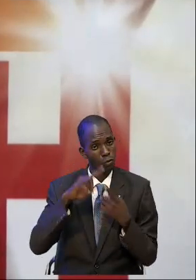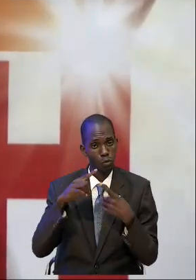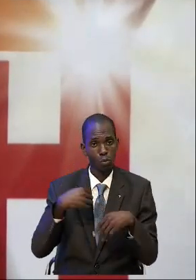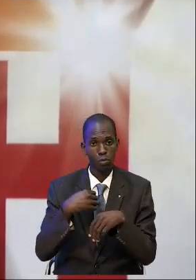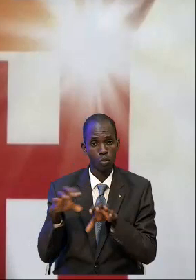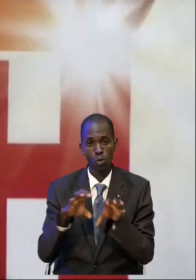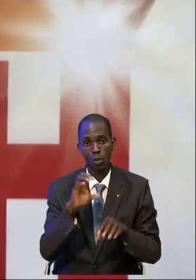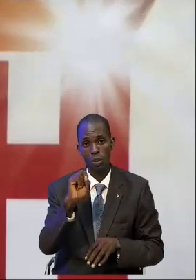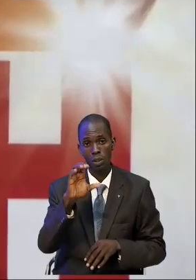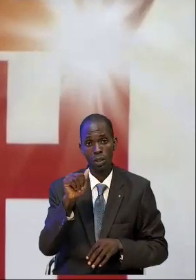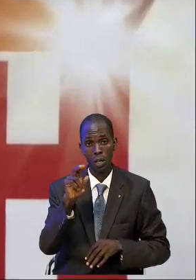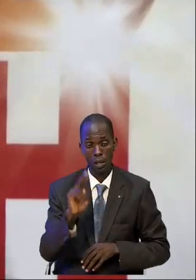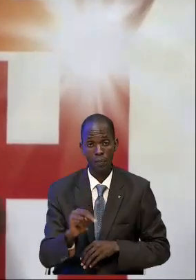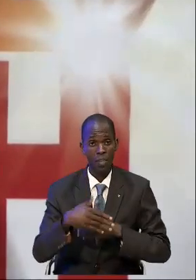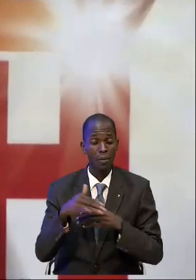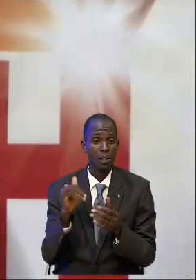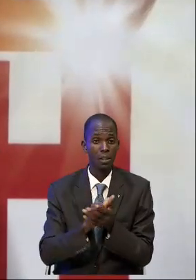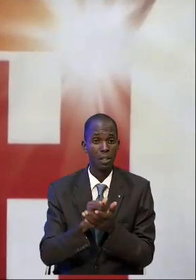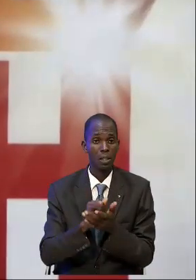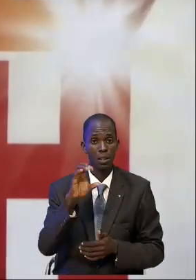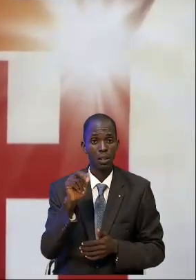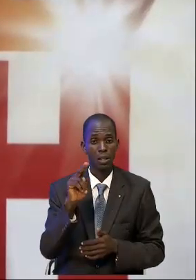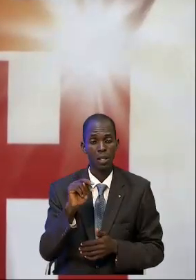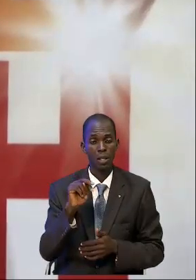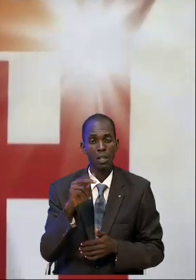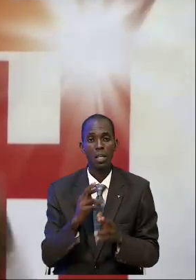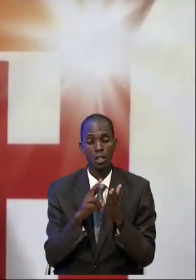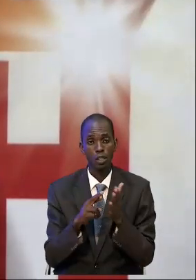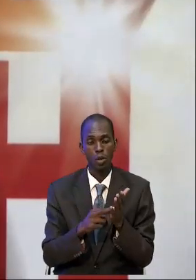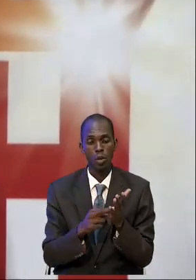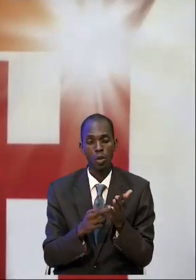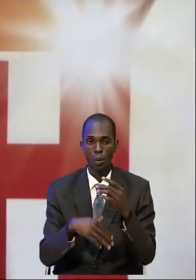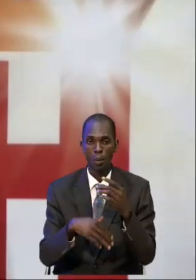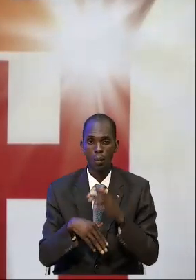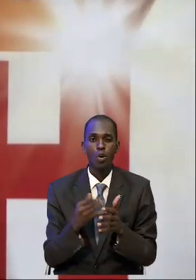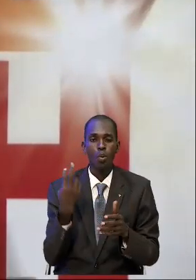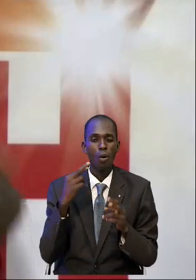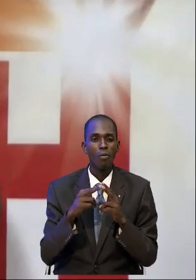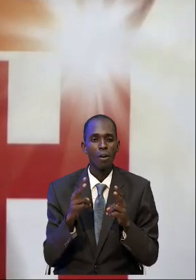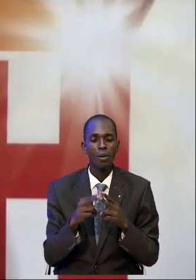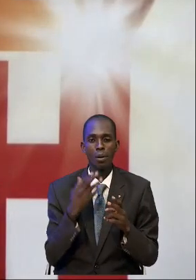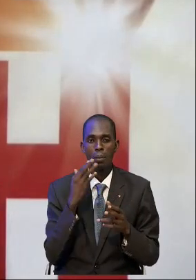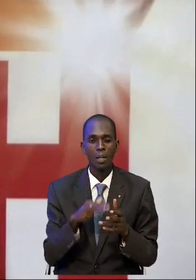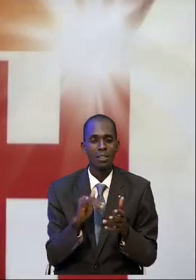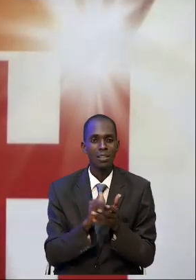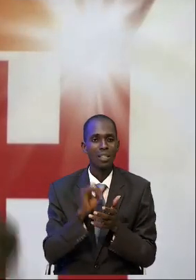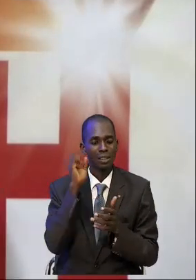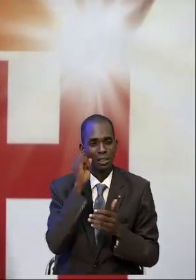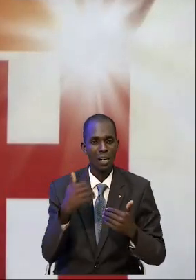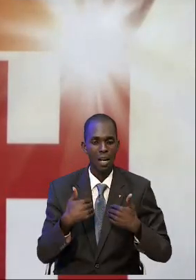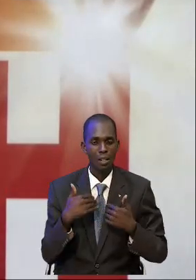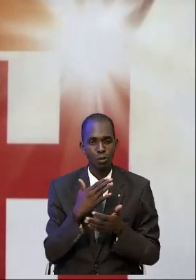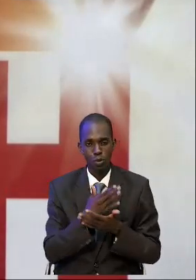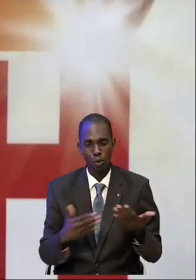emergency scan, of which I went. After the scan, The result came out. It was very